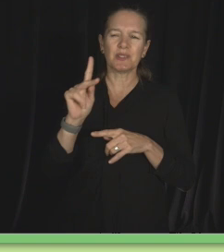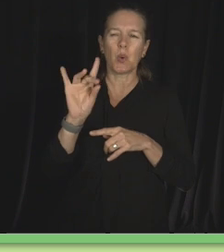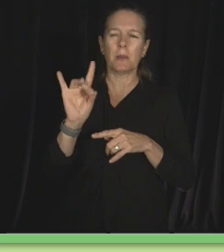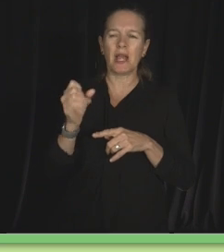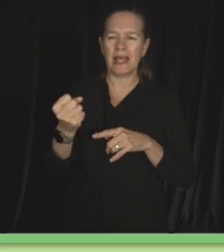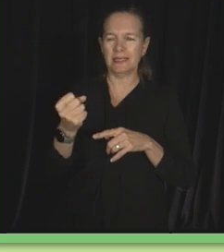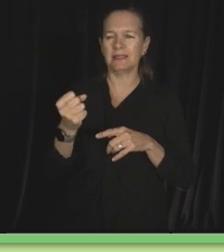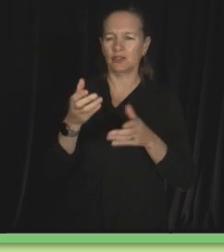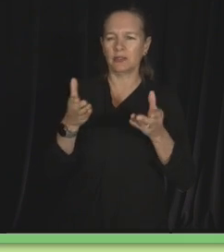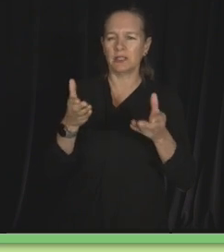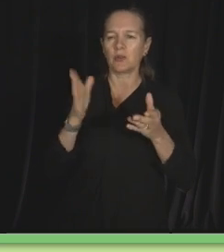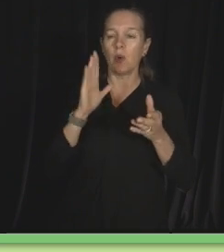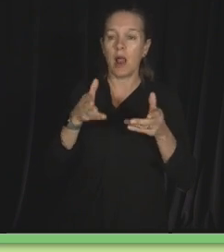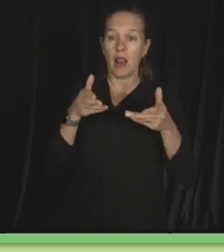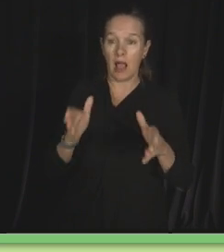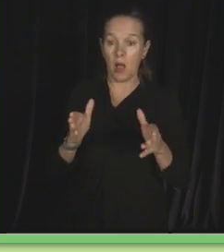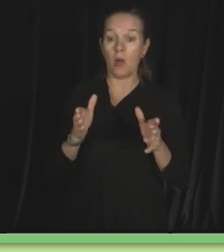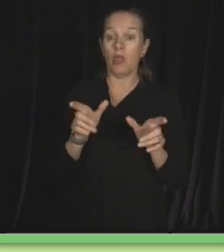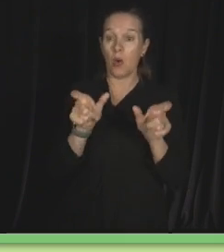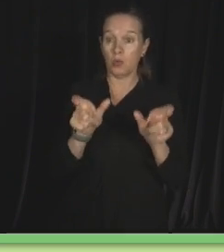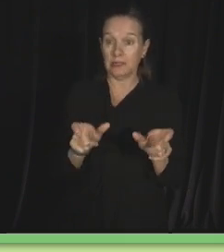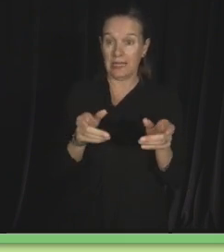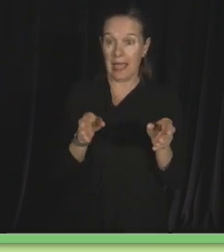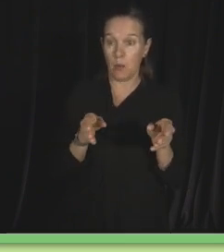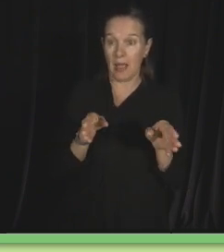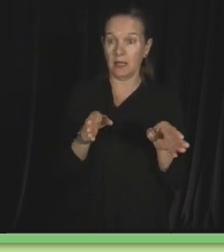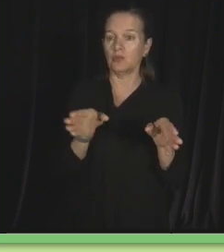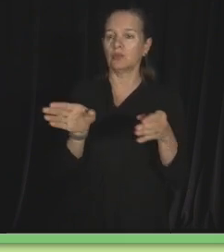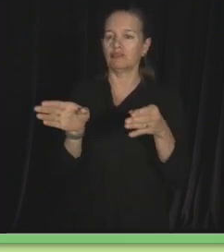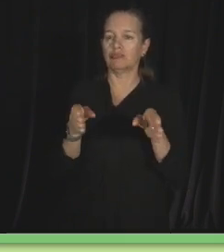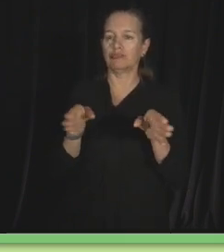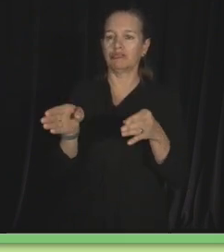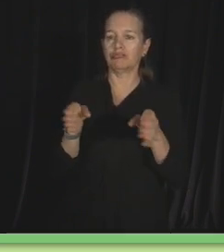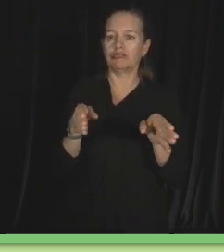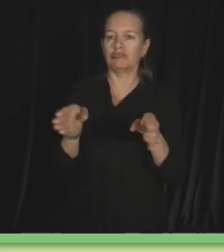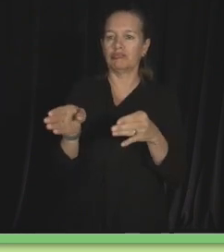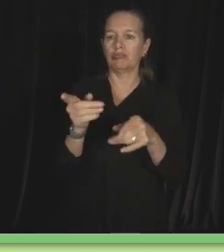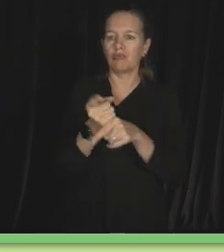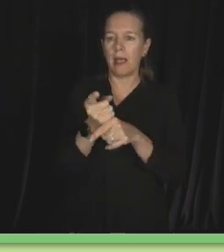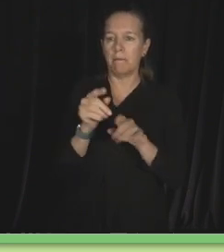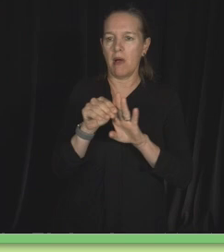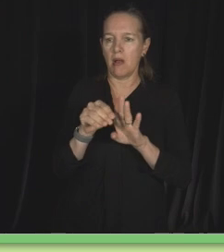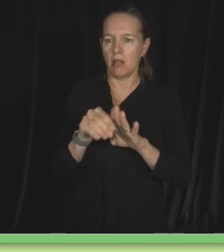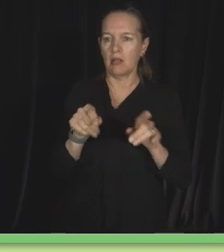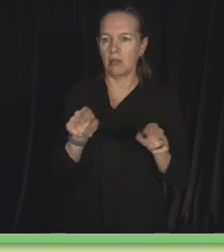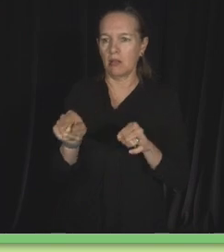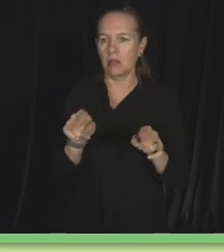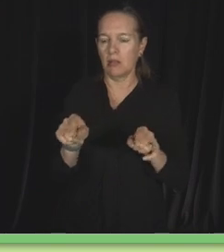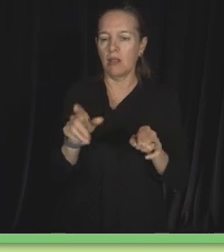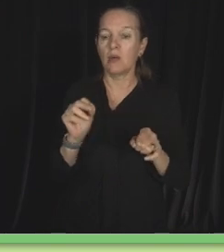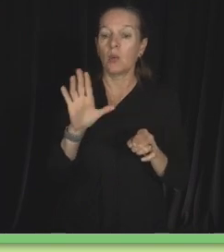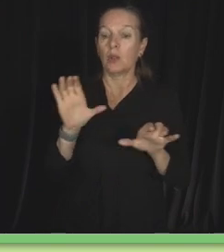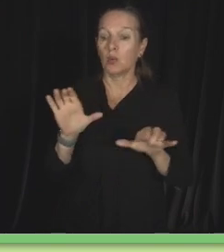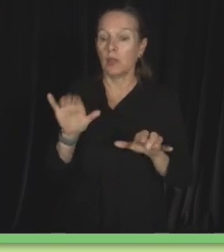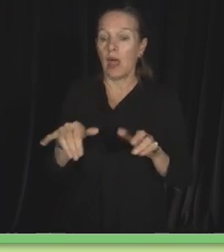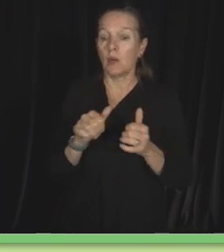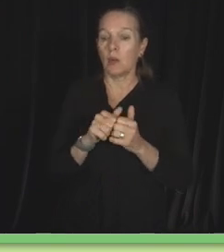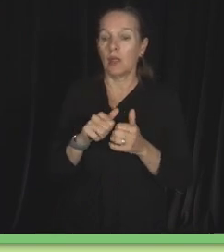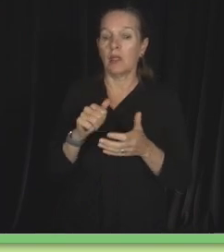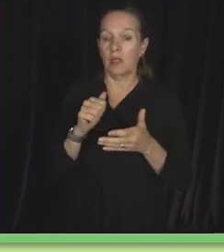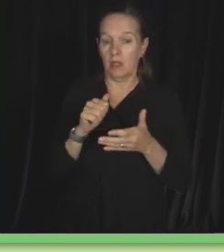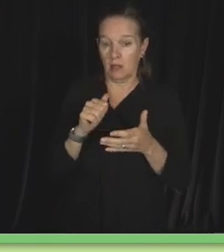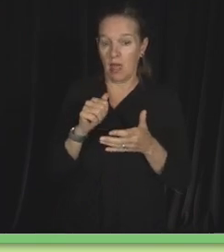our inferencing gateways to point to the right models. And we're going to do so with a Helm chart